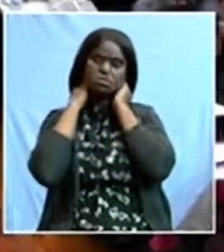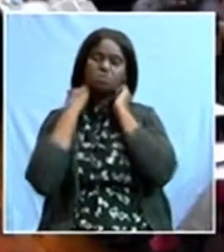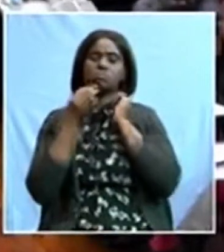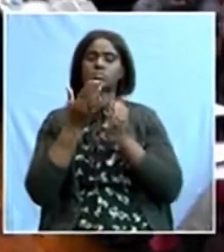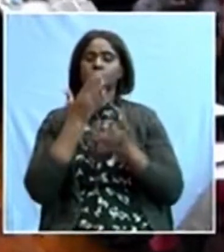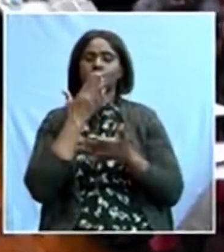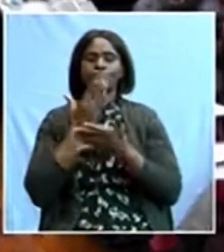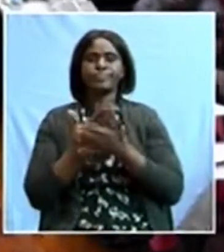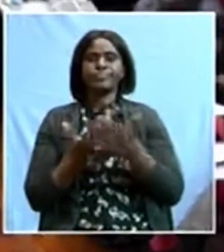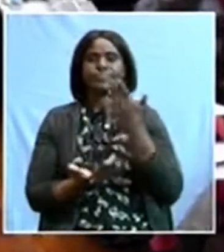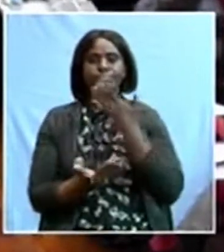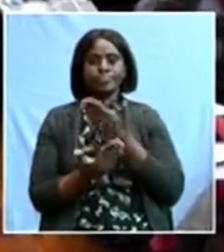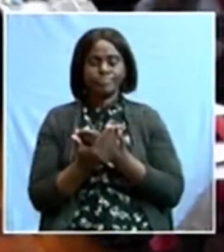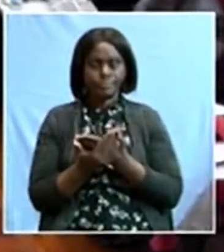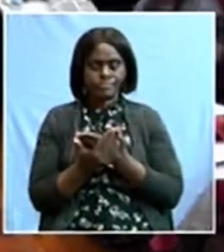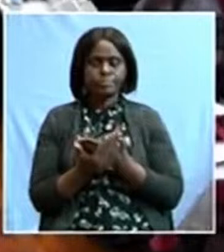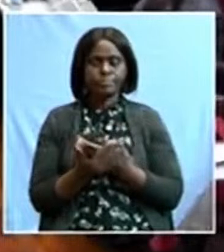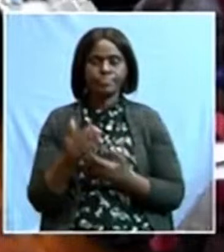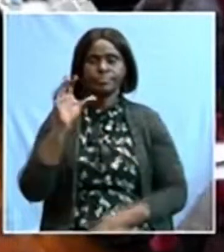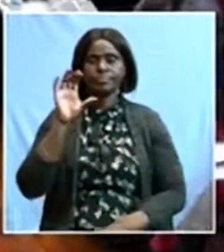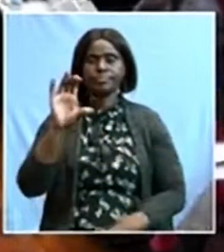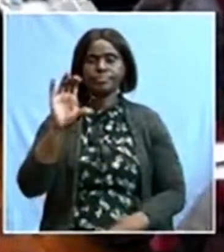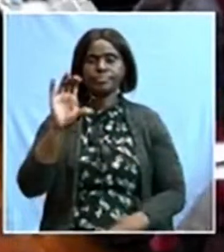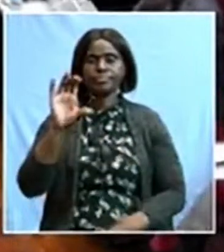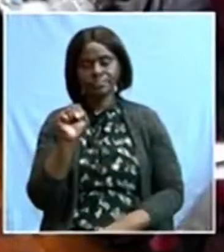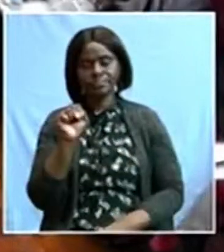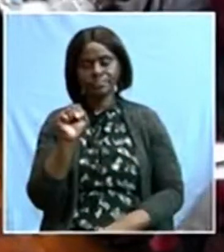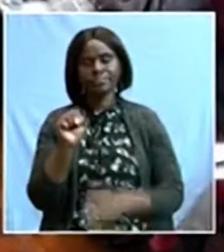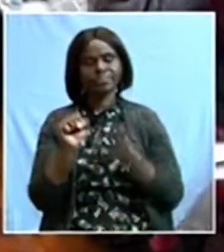Good morning, Council Secretary and the team.